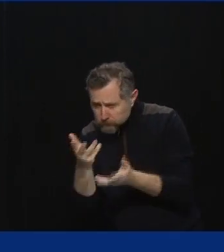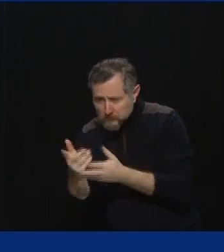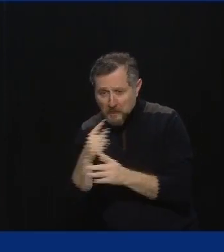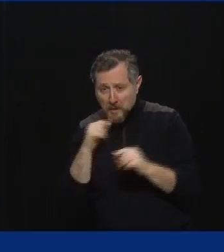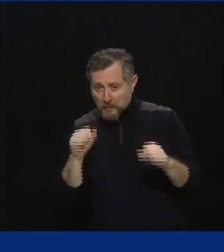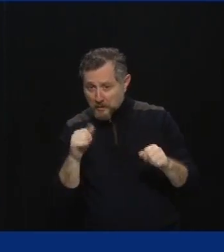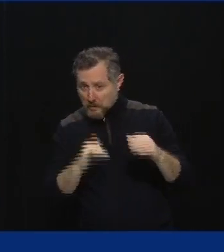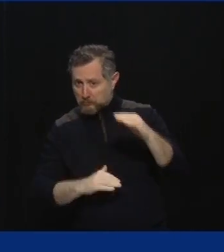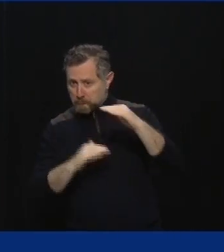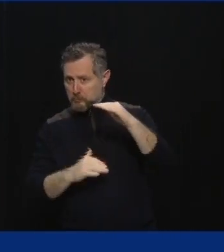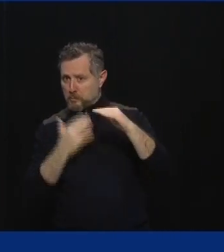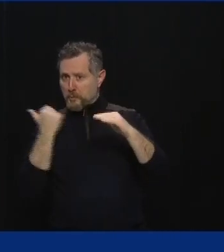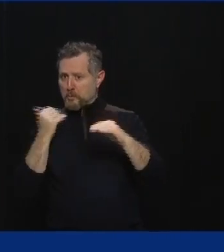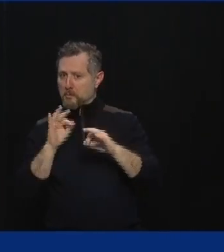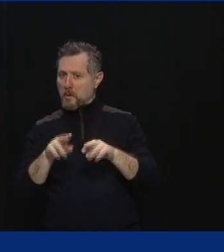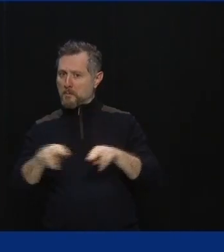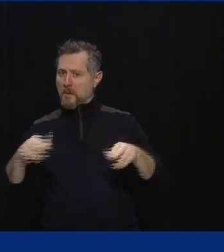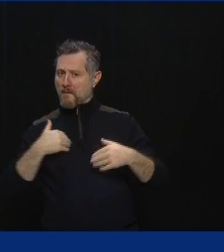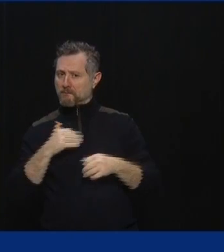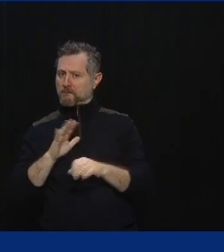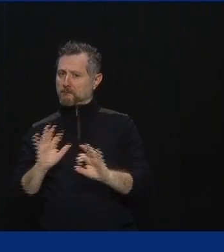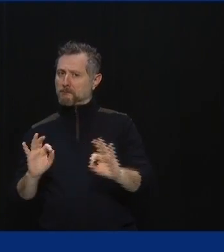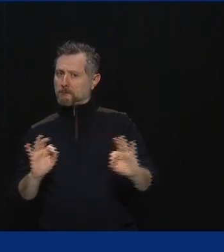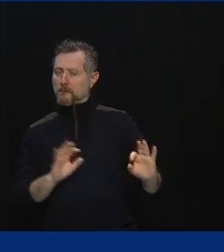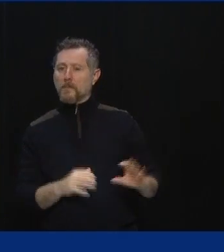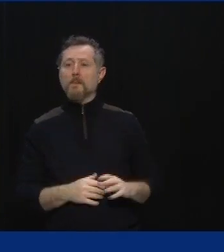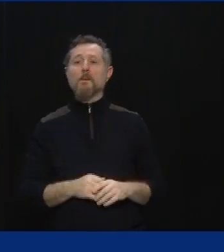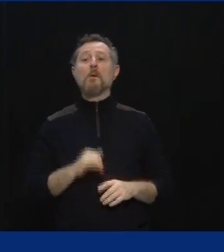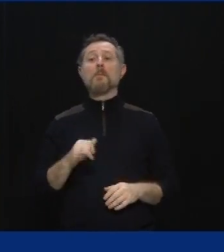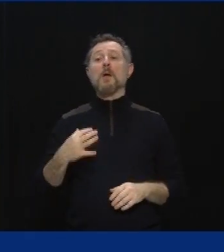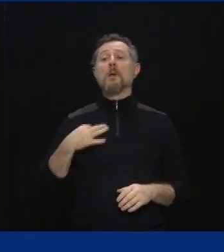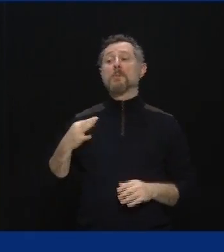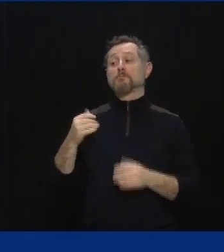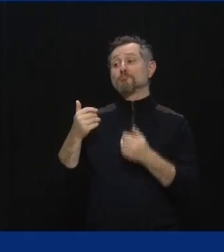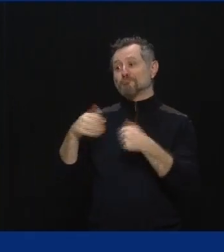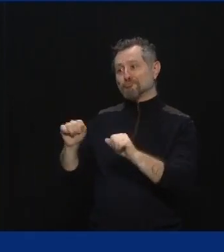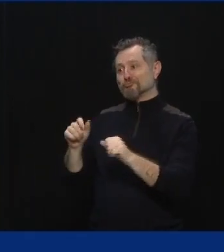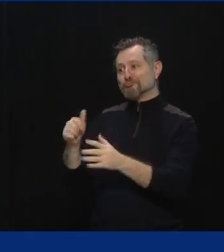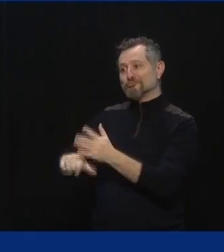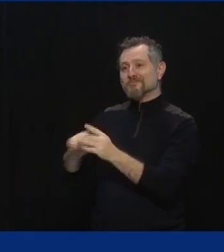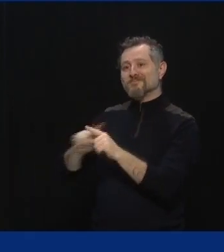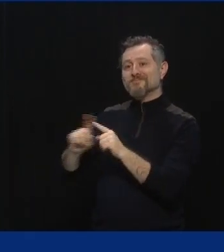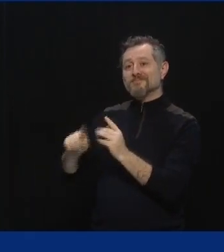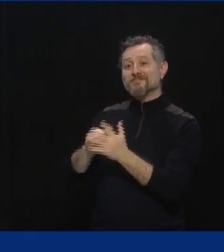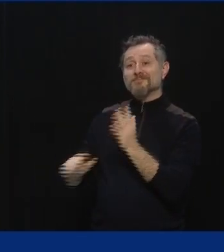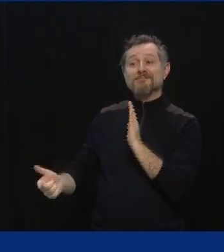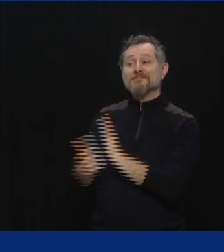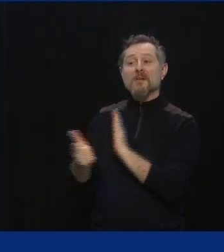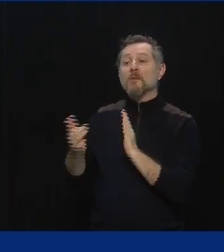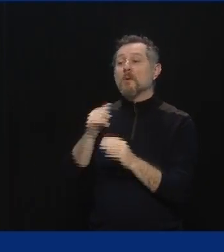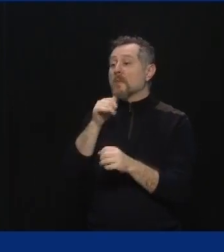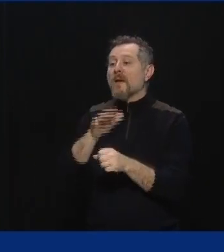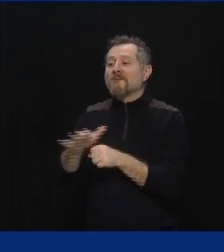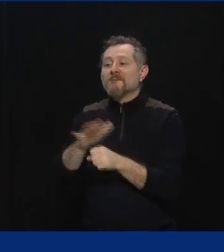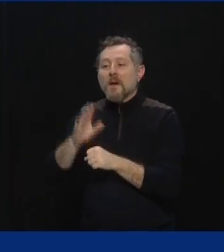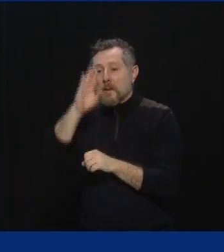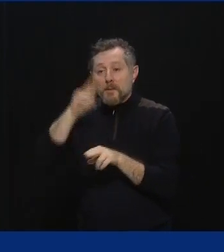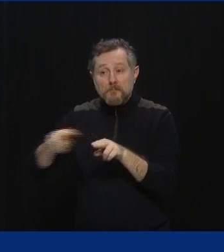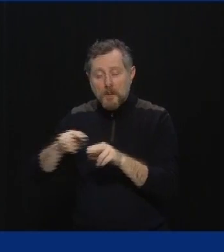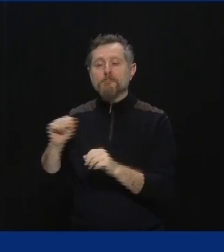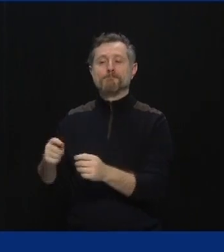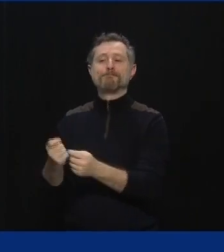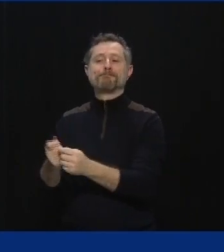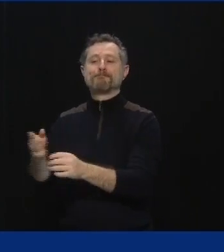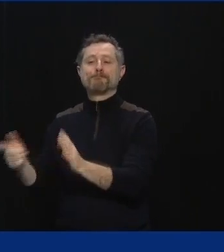in light of our cessation of elective surgeries in areas where the bed in facilities where the bed capacity was